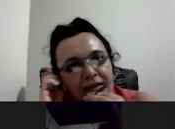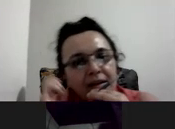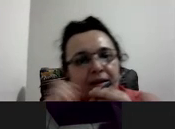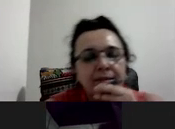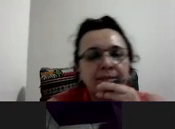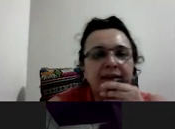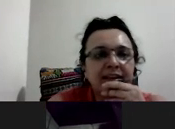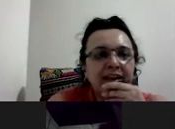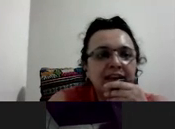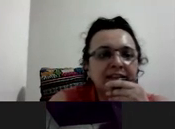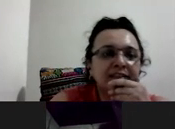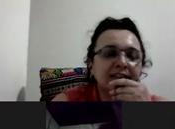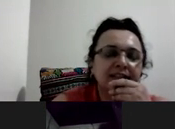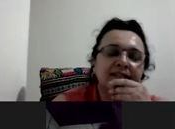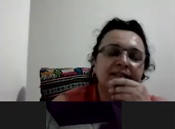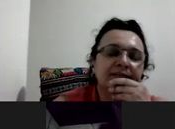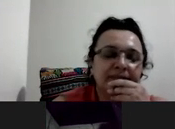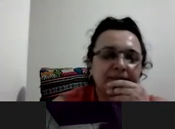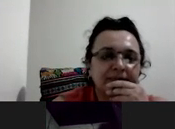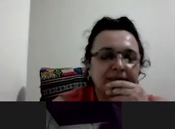York City is very exciting. Exciting. But it's...